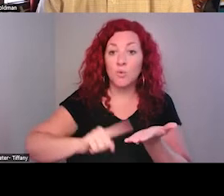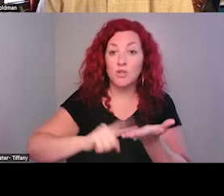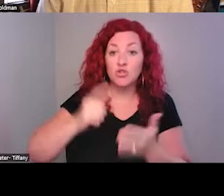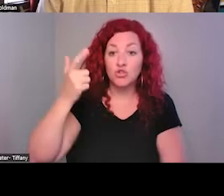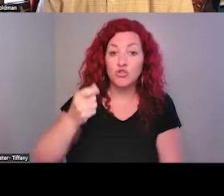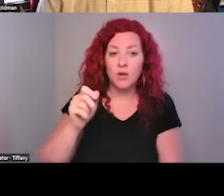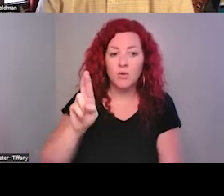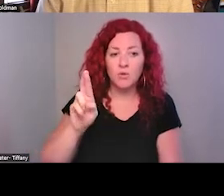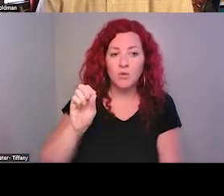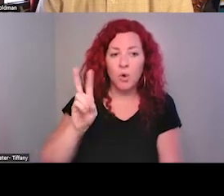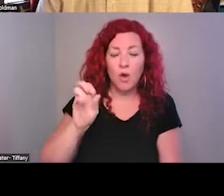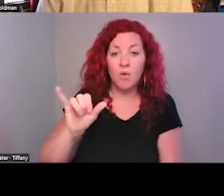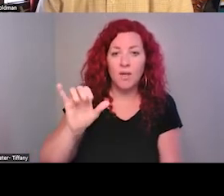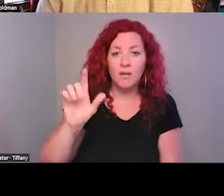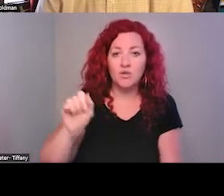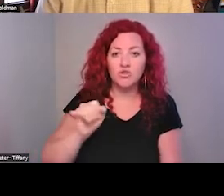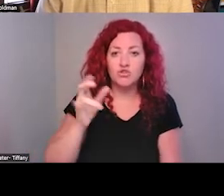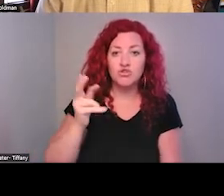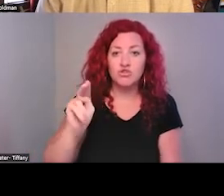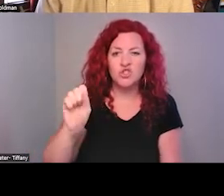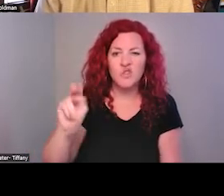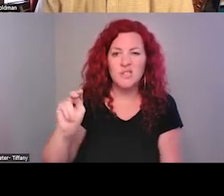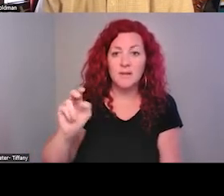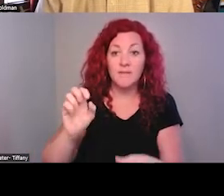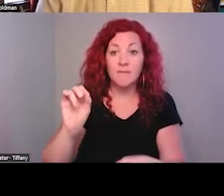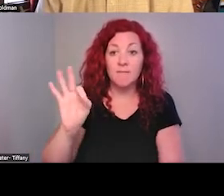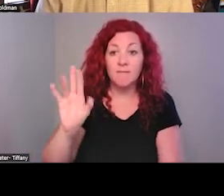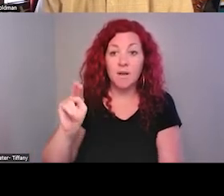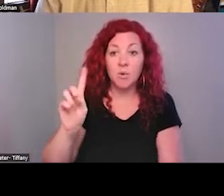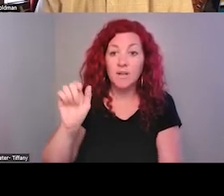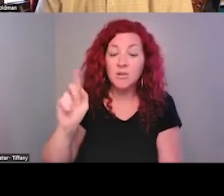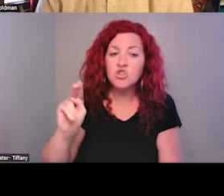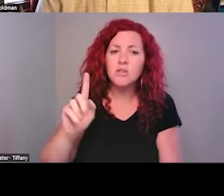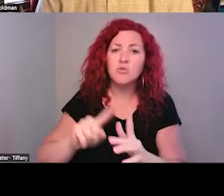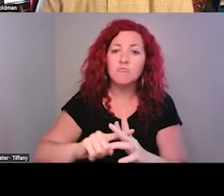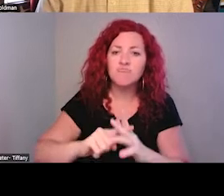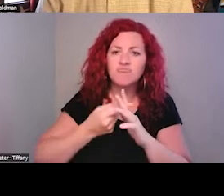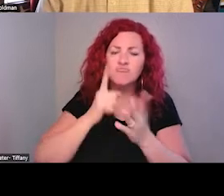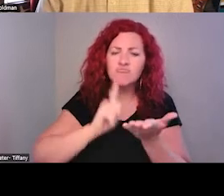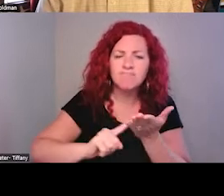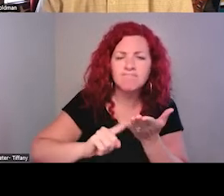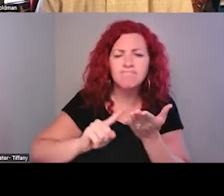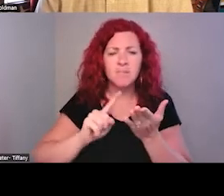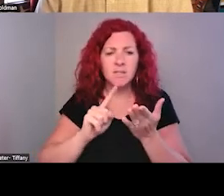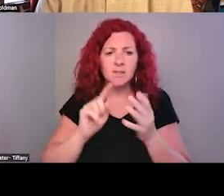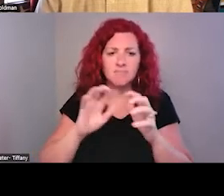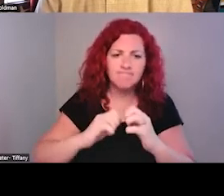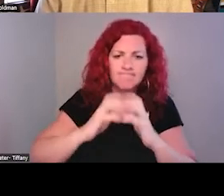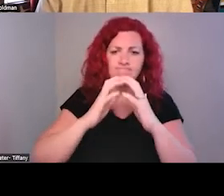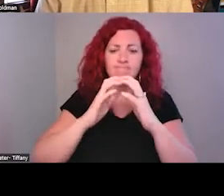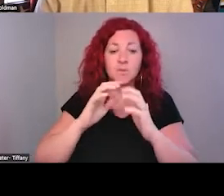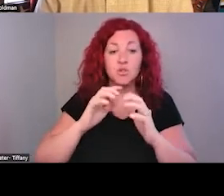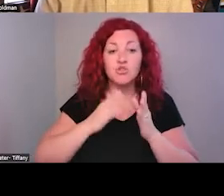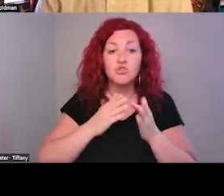Johnson Foundation to conduct an in-depth evaluation of the implementation of the street crisis response team. And we're doing both